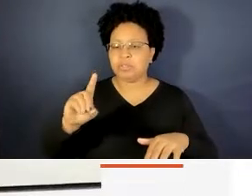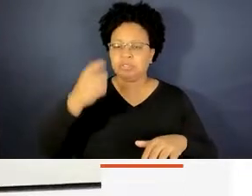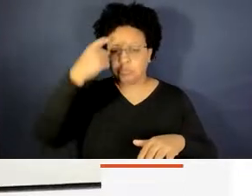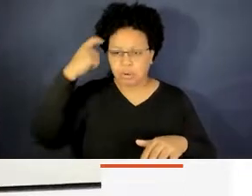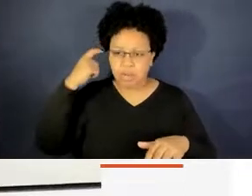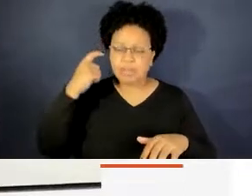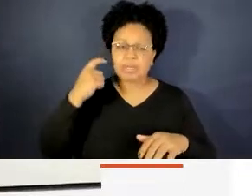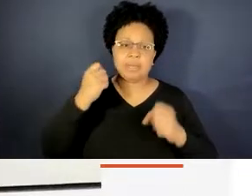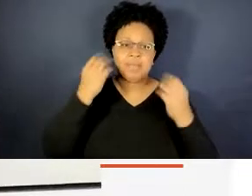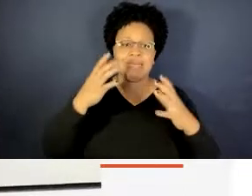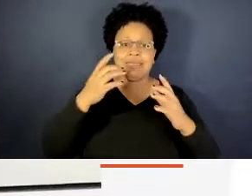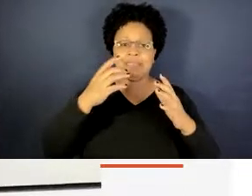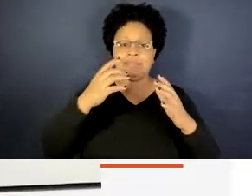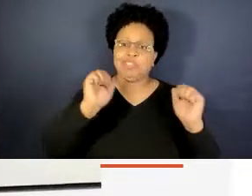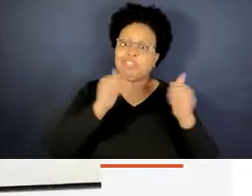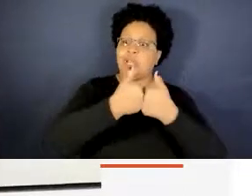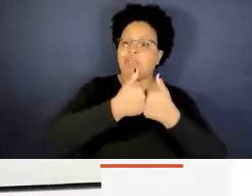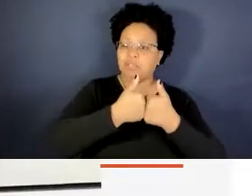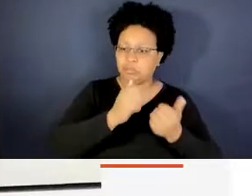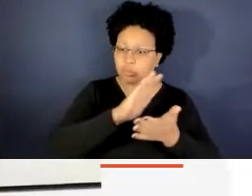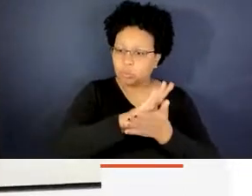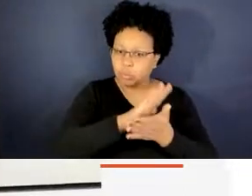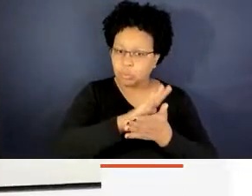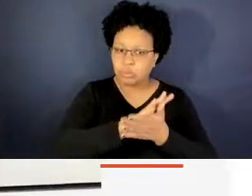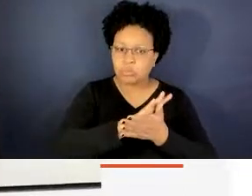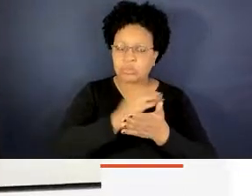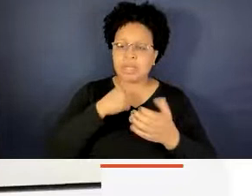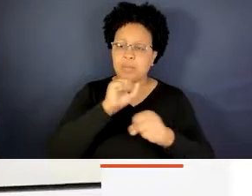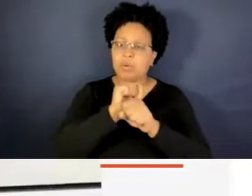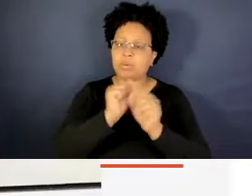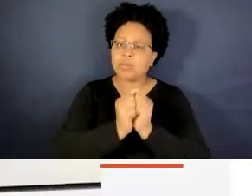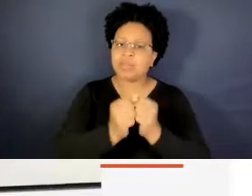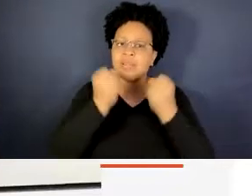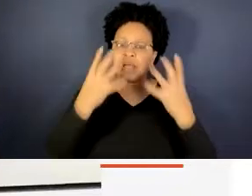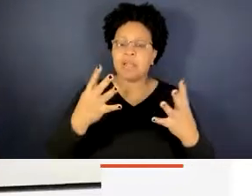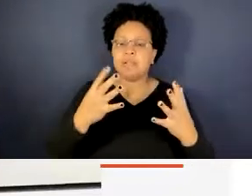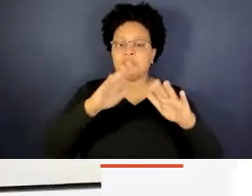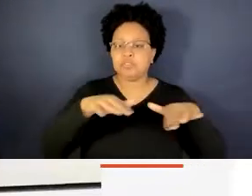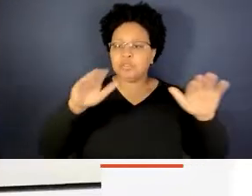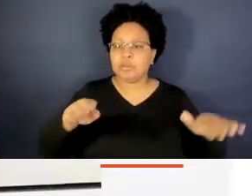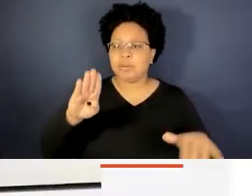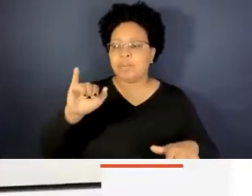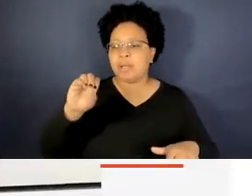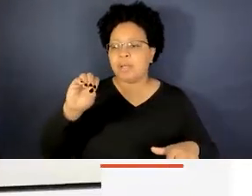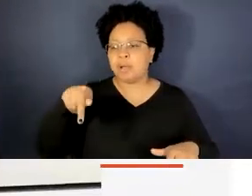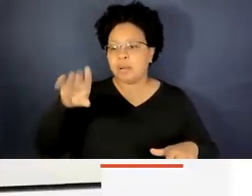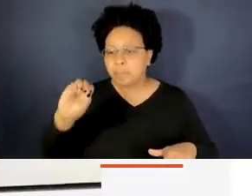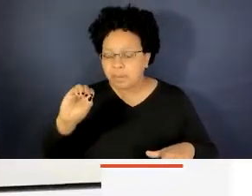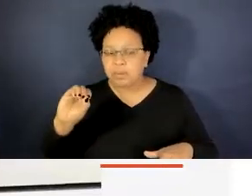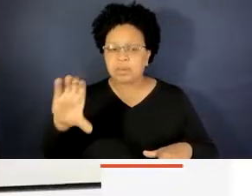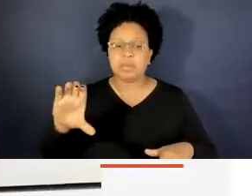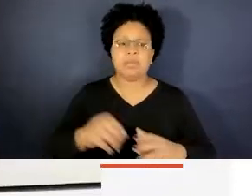challenging schools. In particular, I work with a lot of kids of color and poor children. I work with a lot of kids who are not performing